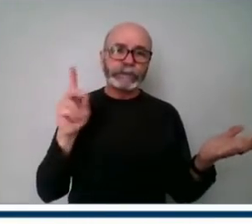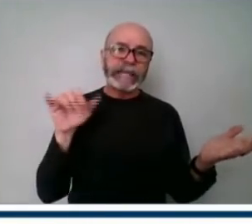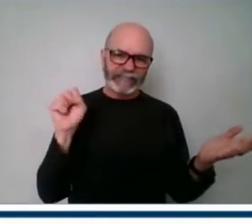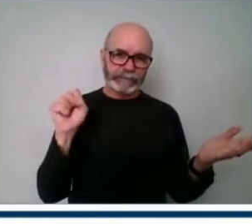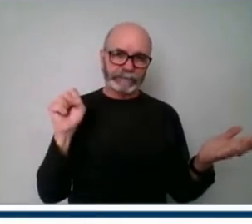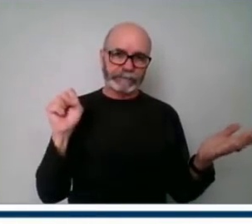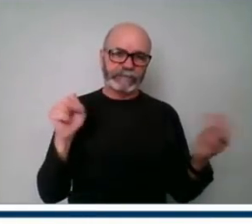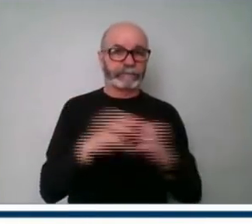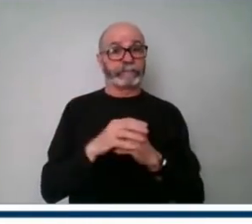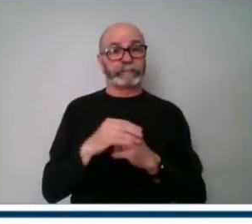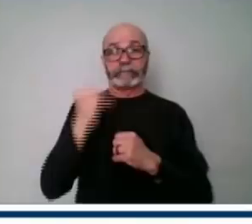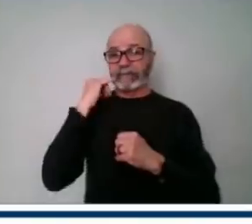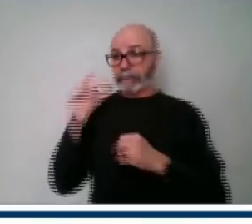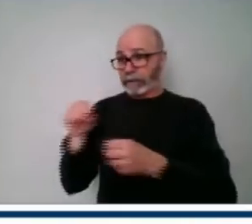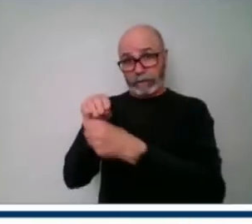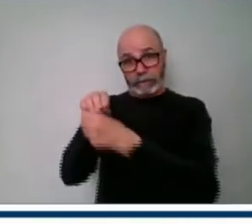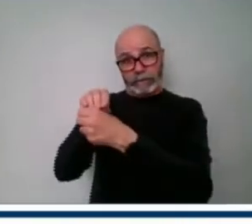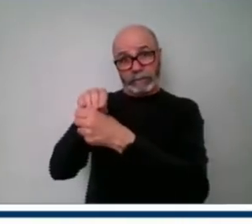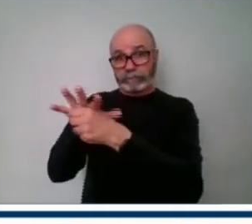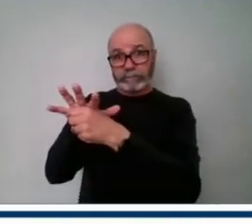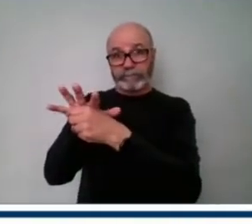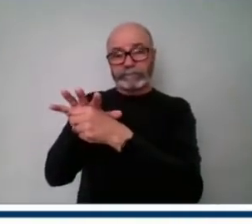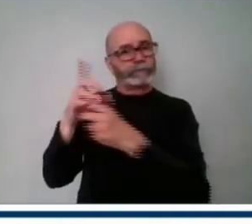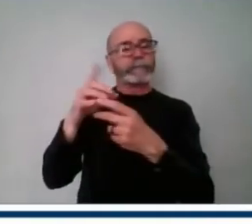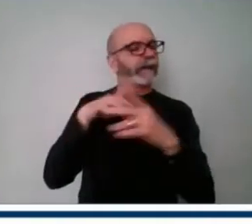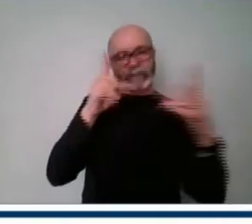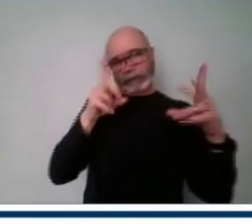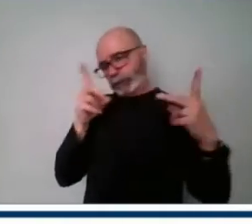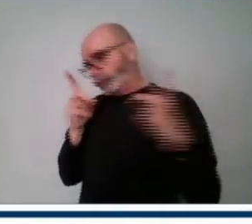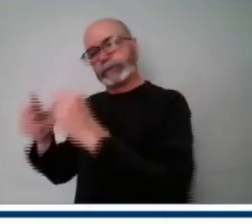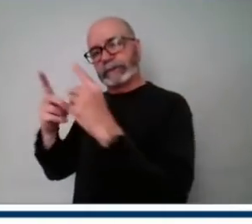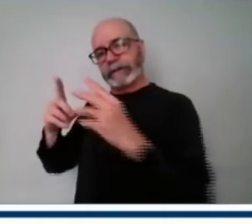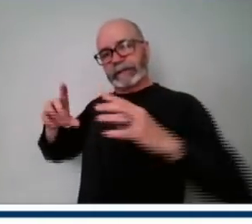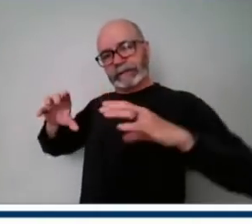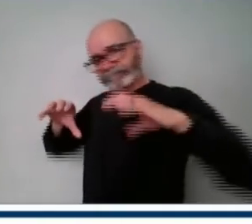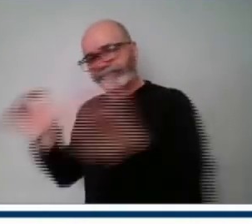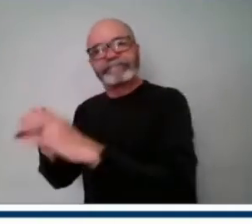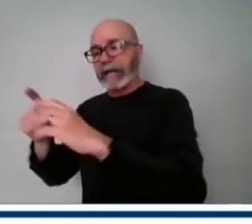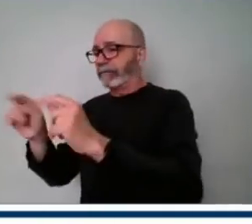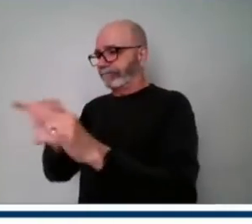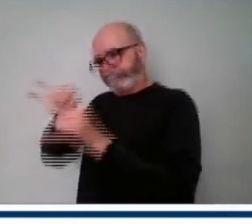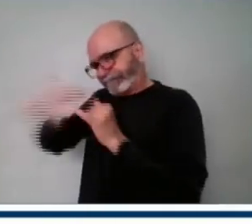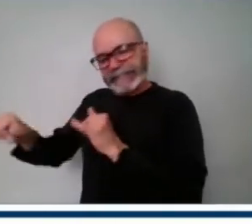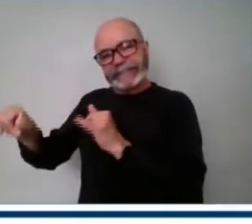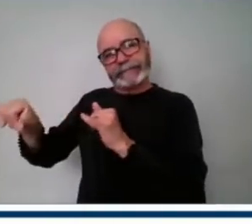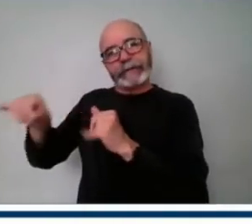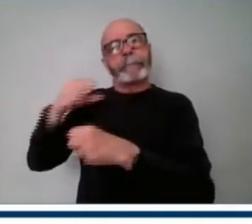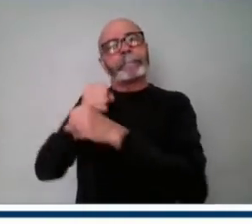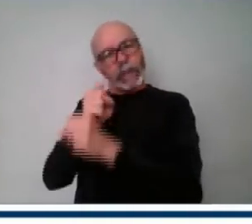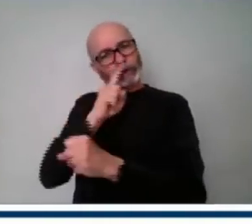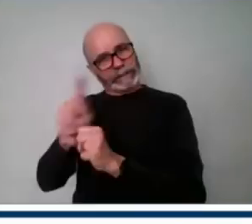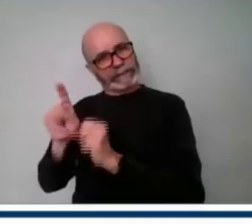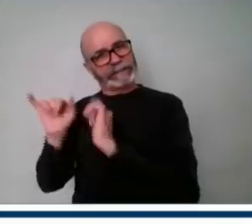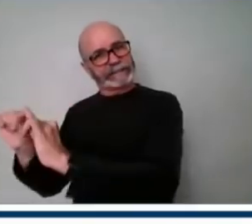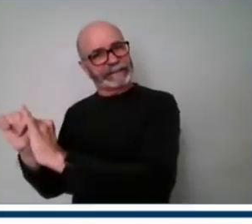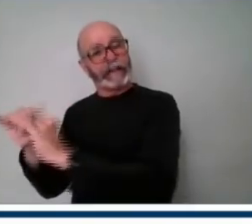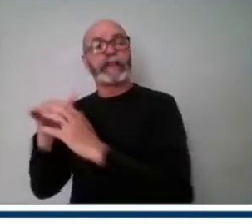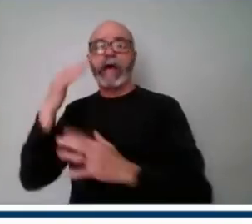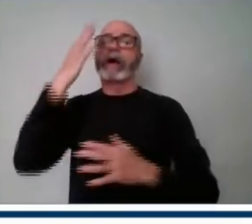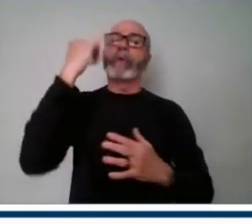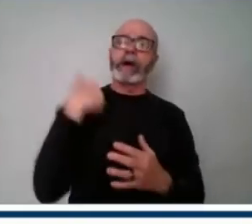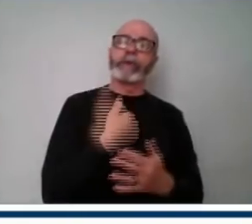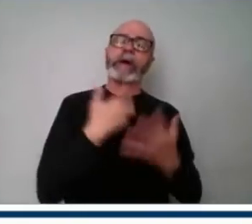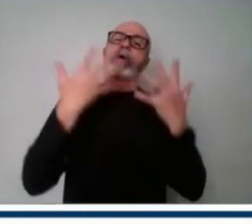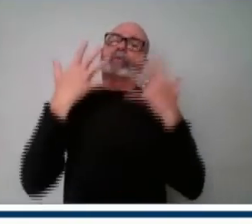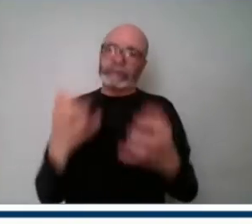quickly. It's also a reason of why I'm very much focused on getting as many people immunized as quickly as possible. That is the